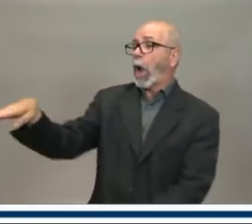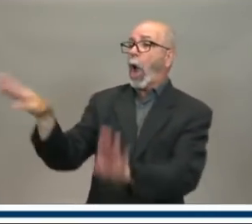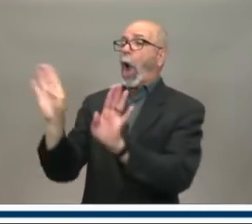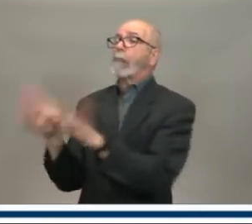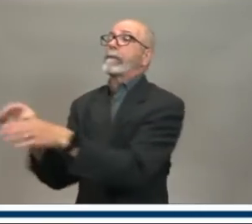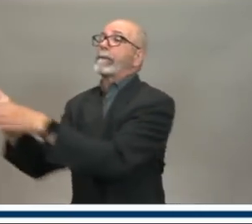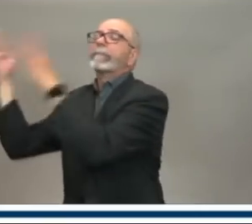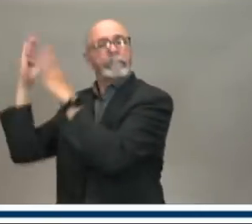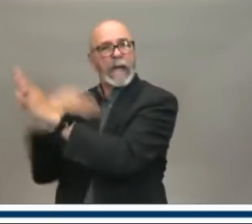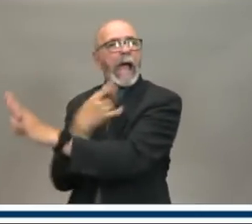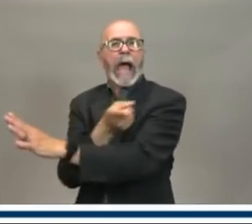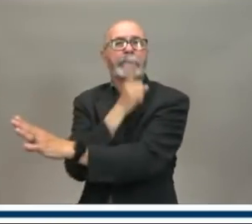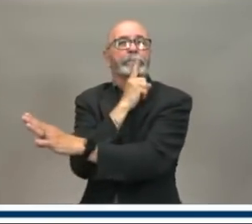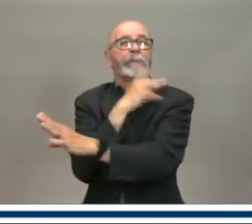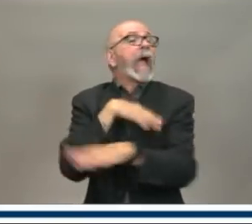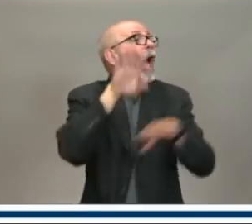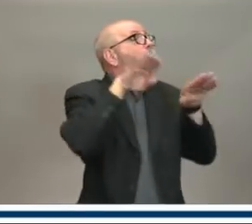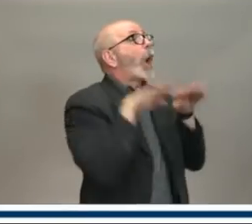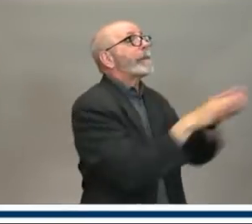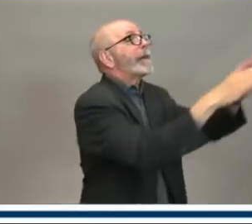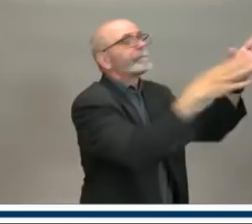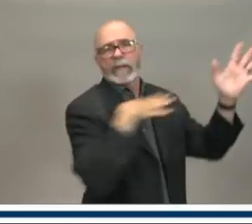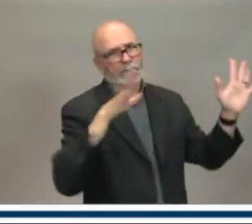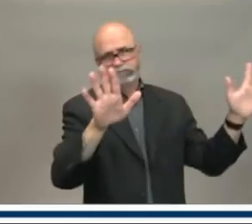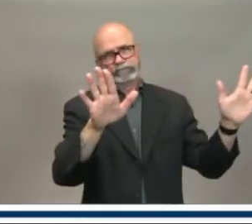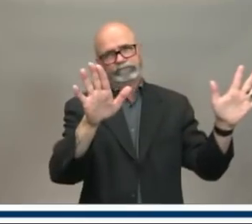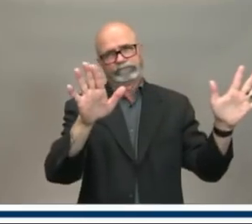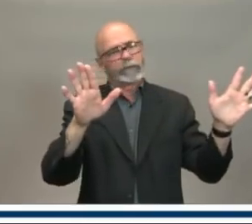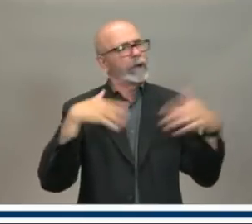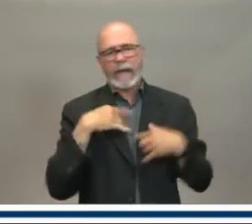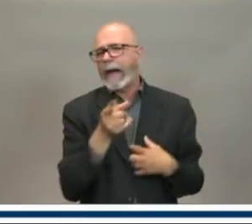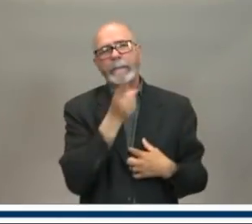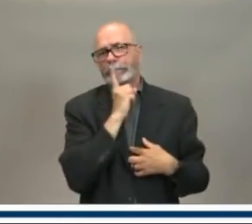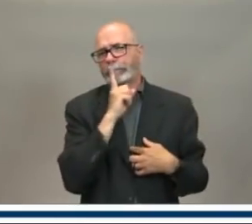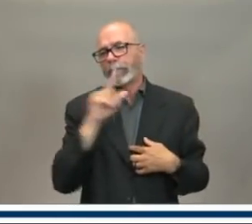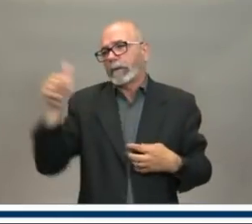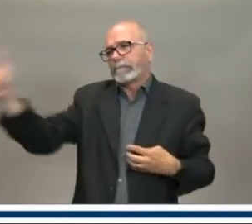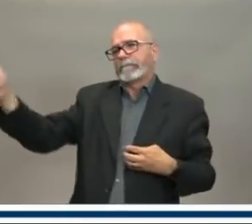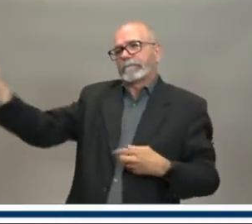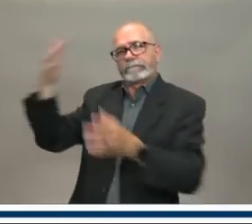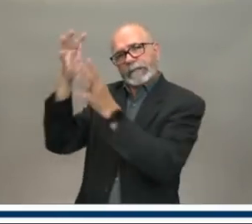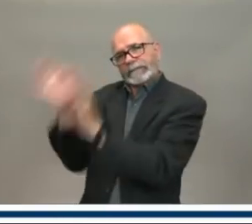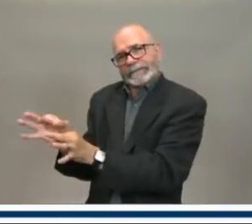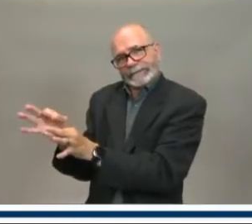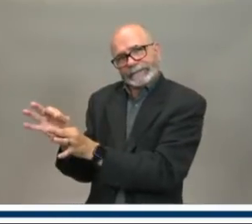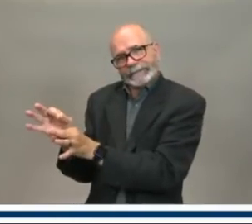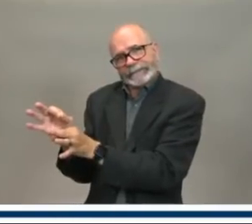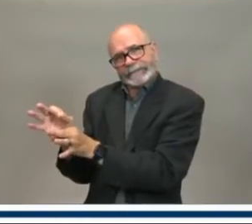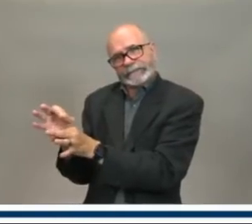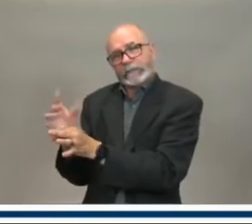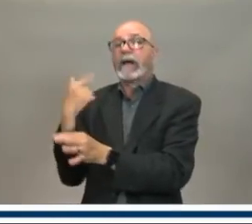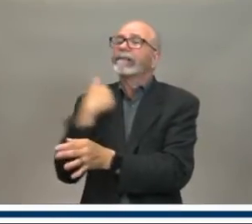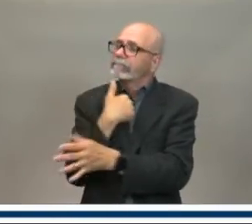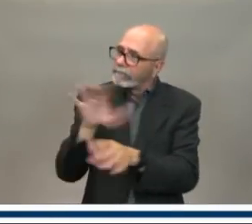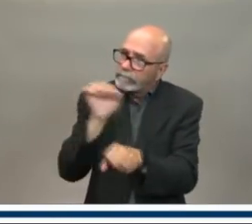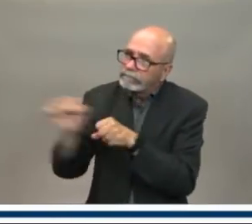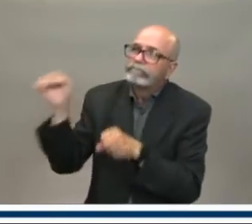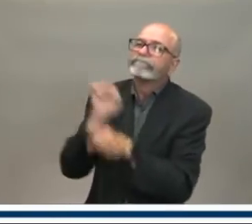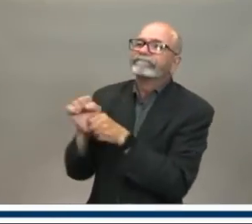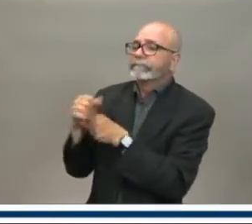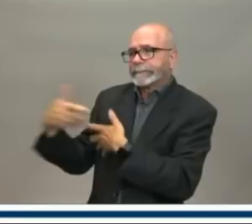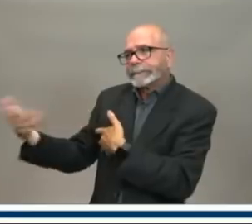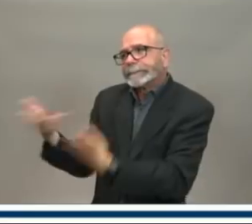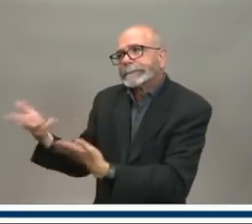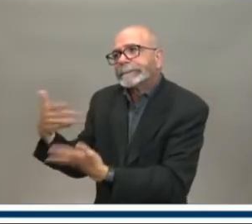up another aspect of our economy. We'll be looking to open up our economy, and that's why we're working very hard to communicate the public